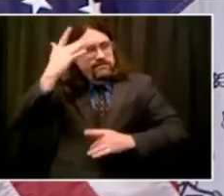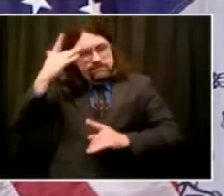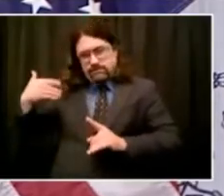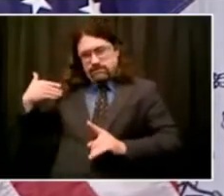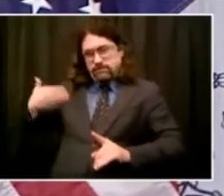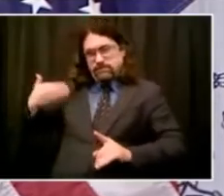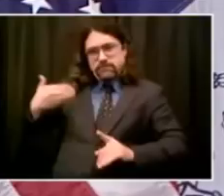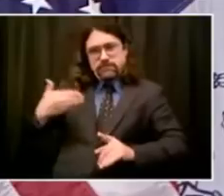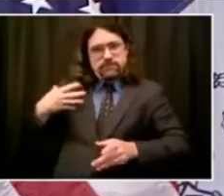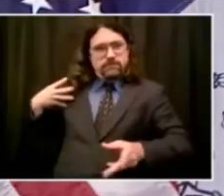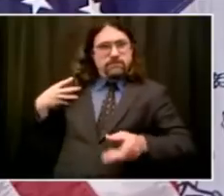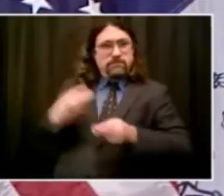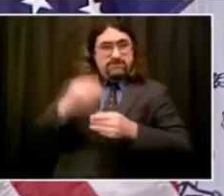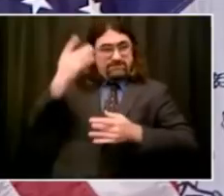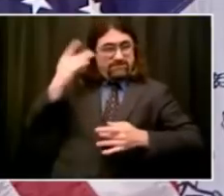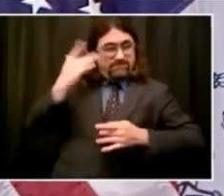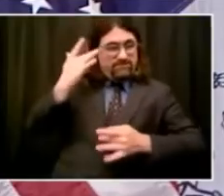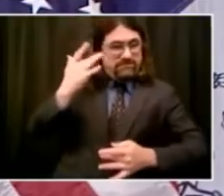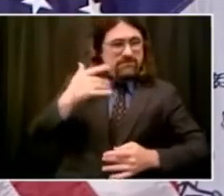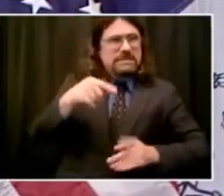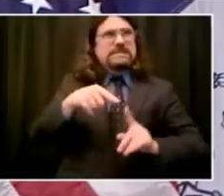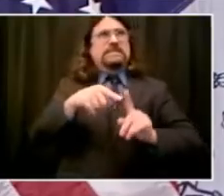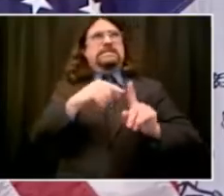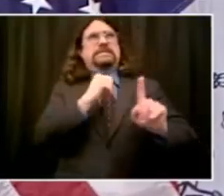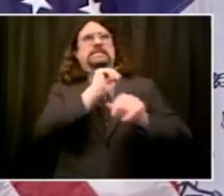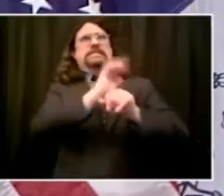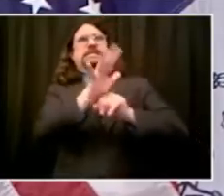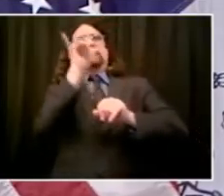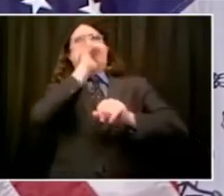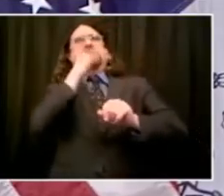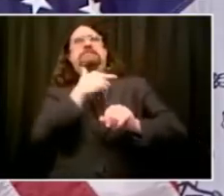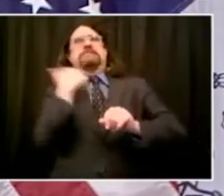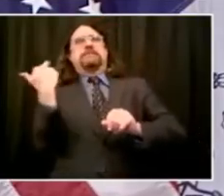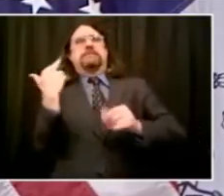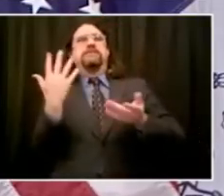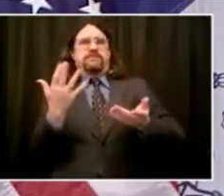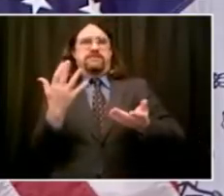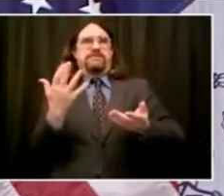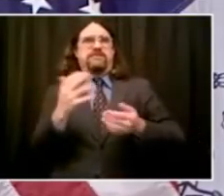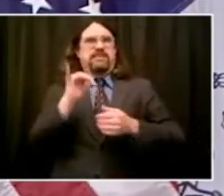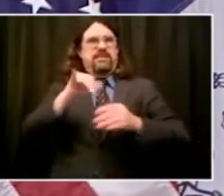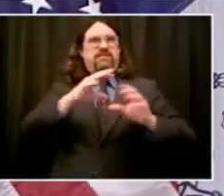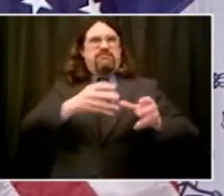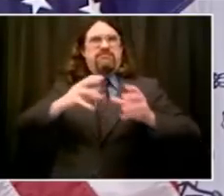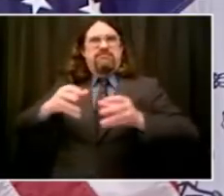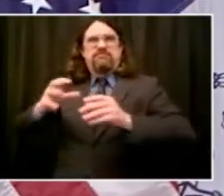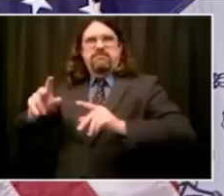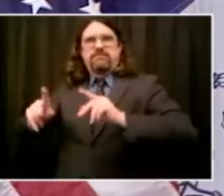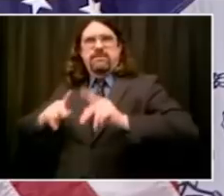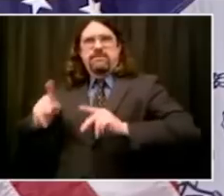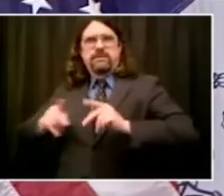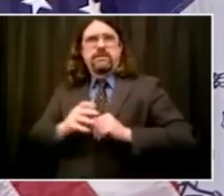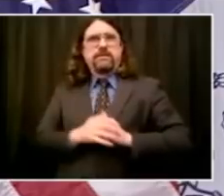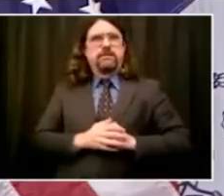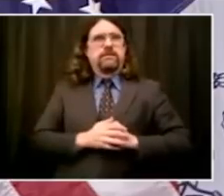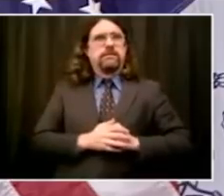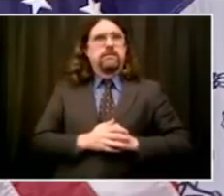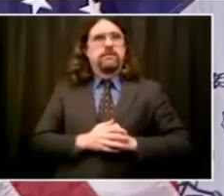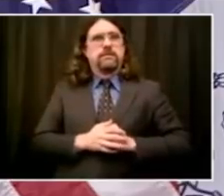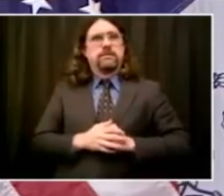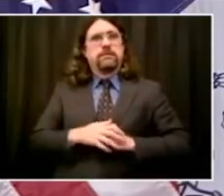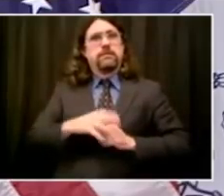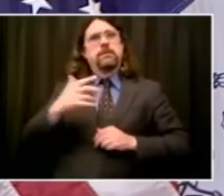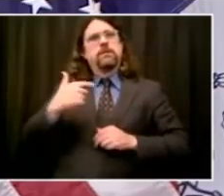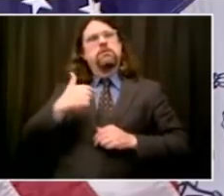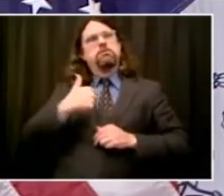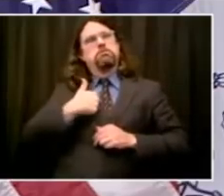can speak to it as well, and then I'll come back to the certificate issue. But my editorial comment is, I don't feel,